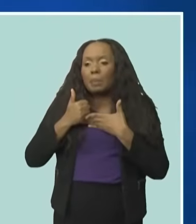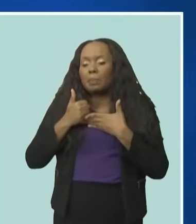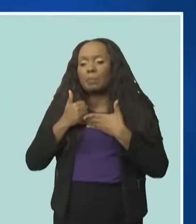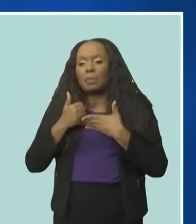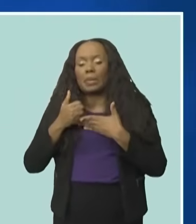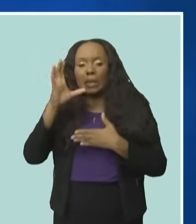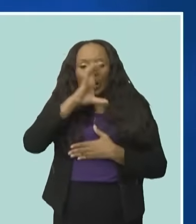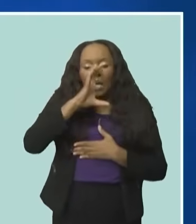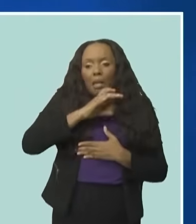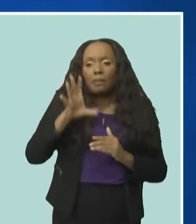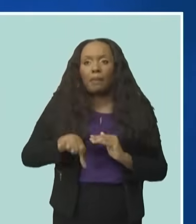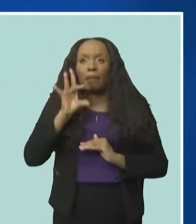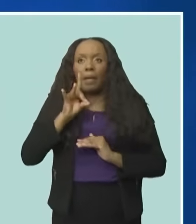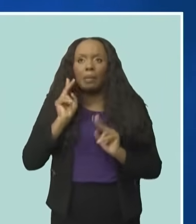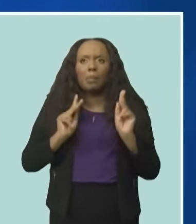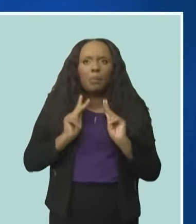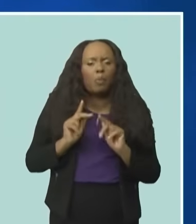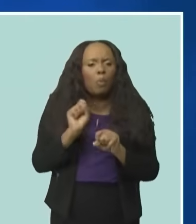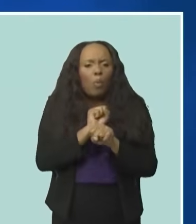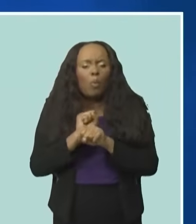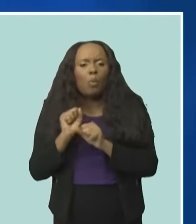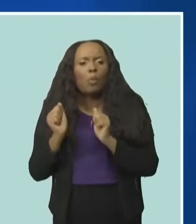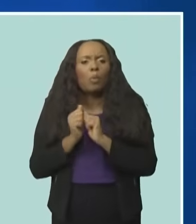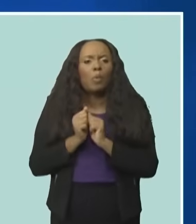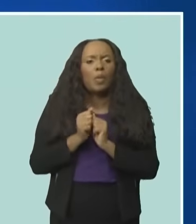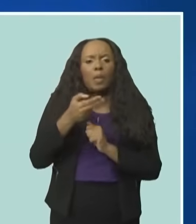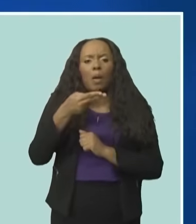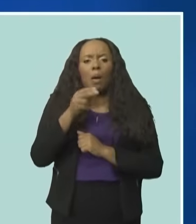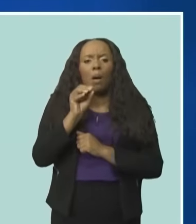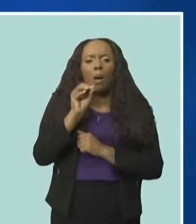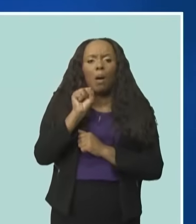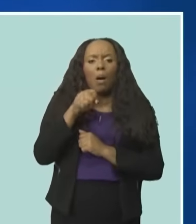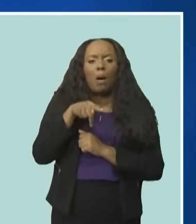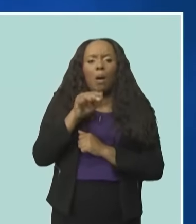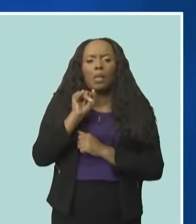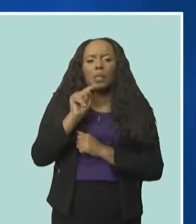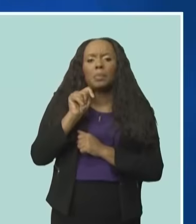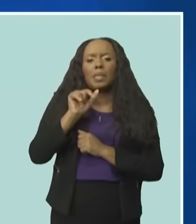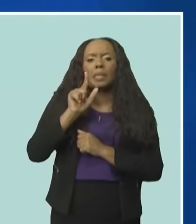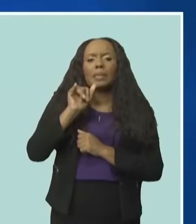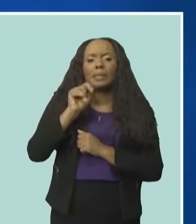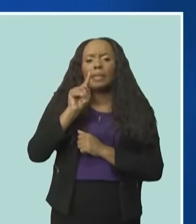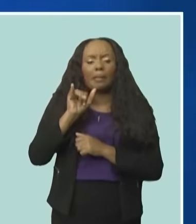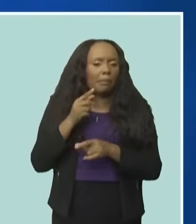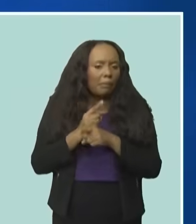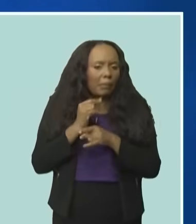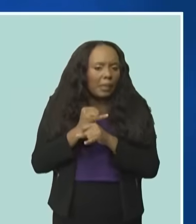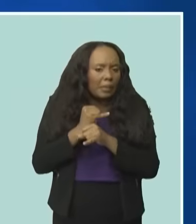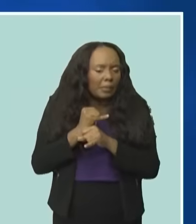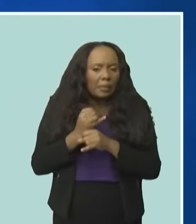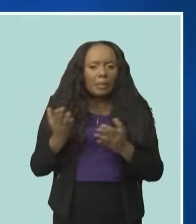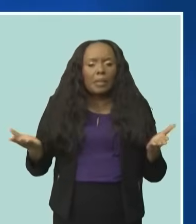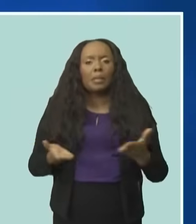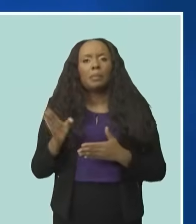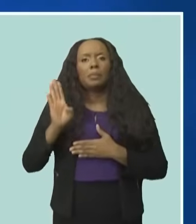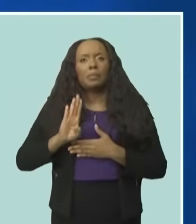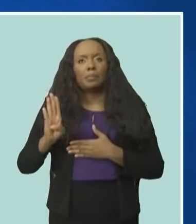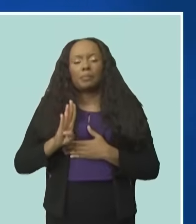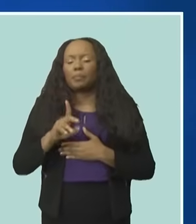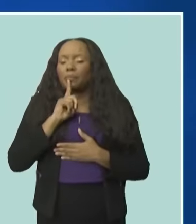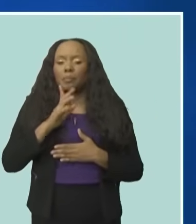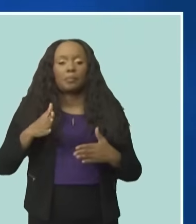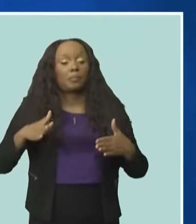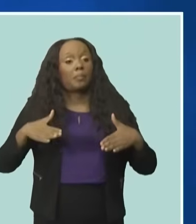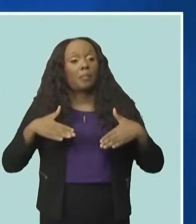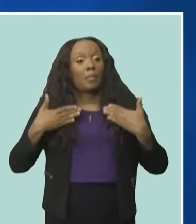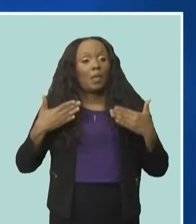people who work in the hospitality industry here in Barbados. So I'm very pleased